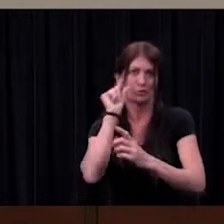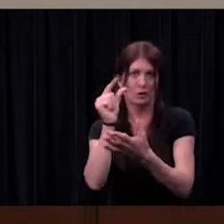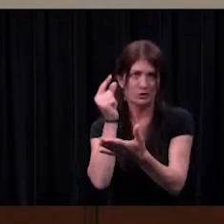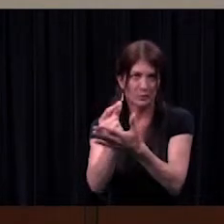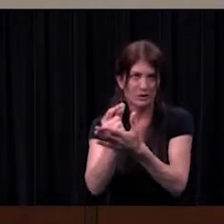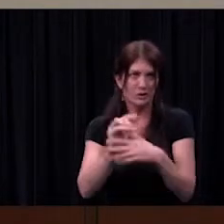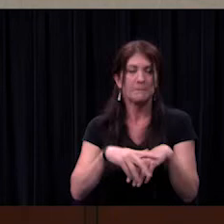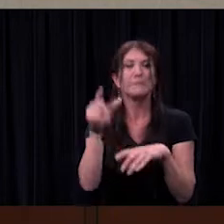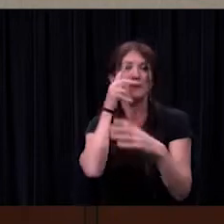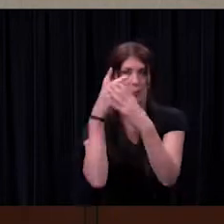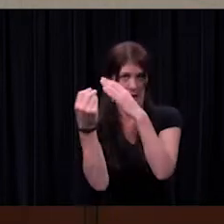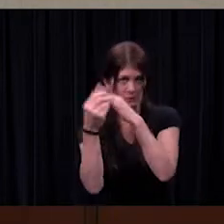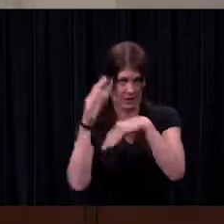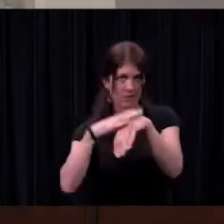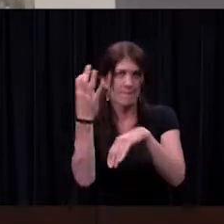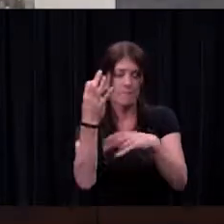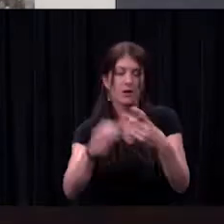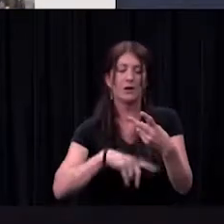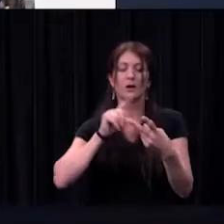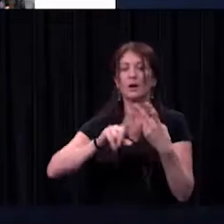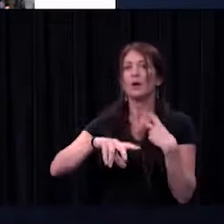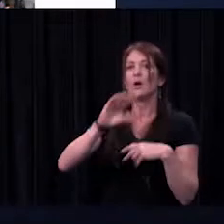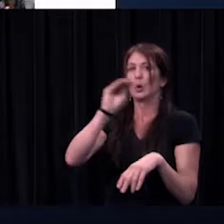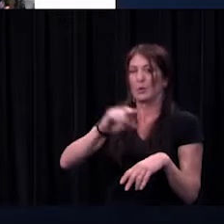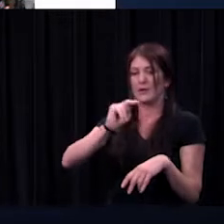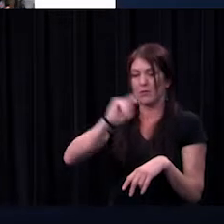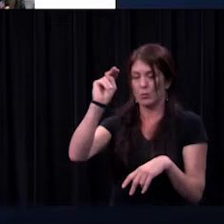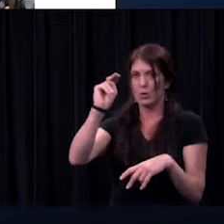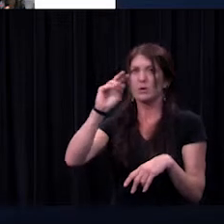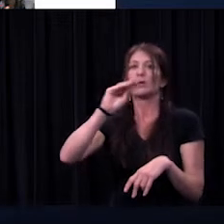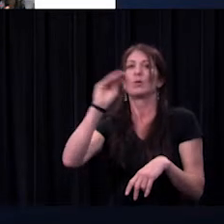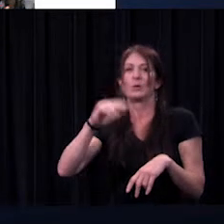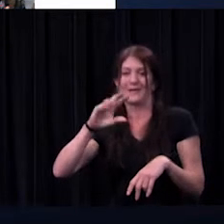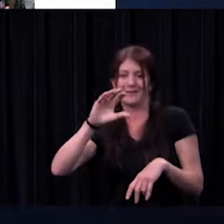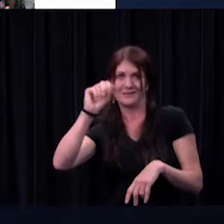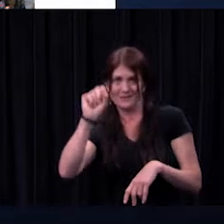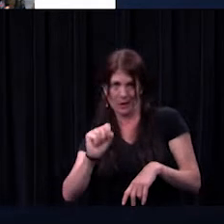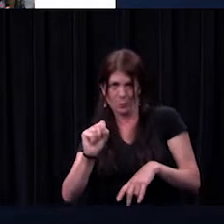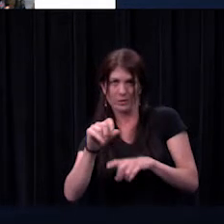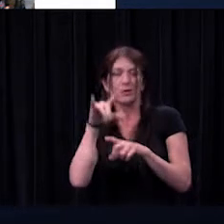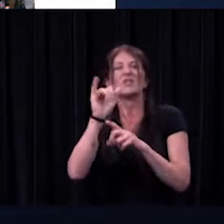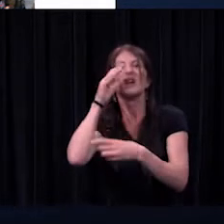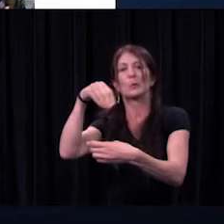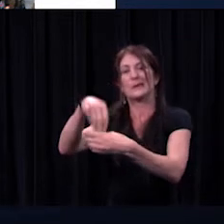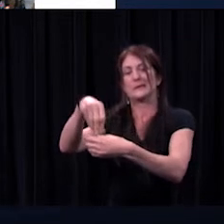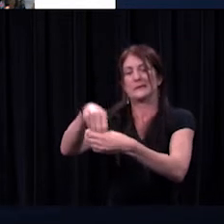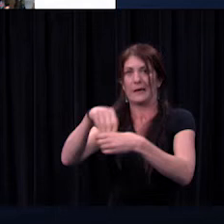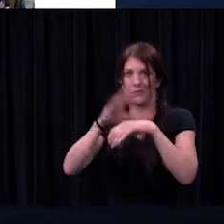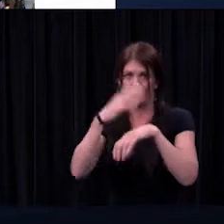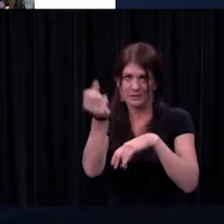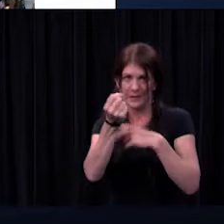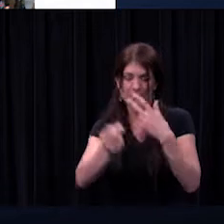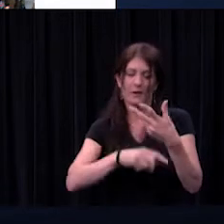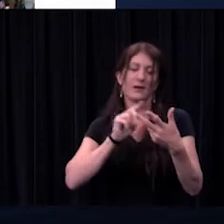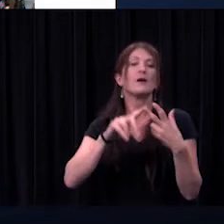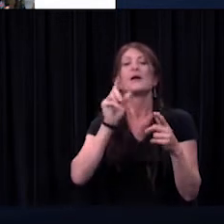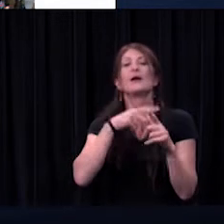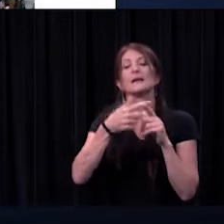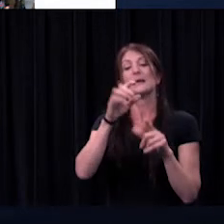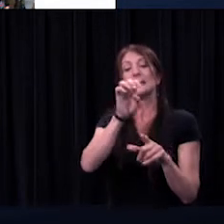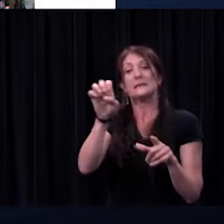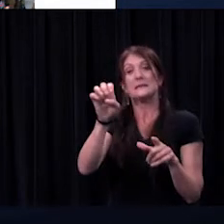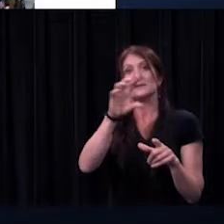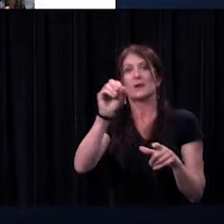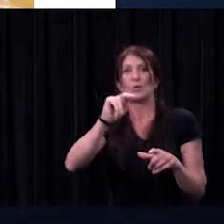and South were inside on Saturday, and then the weather changed nice, and we were able to get East and Northwest outside on